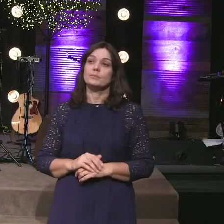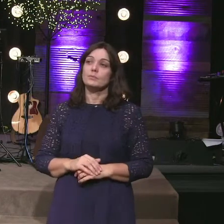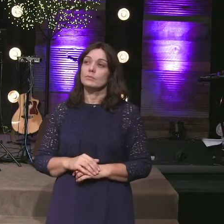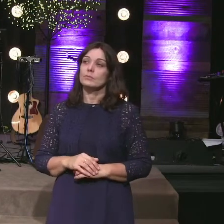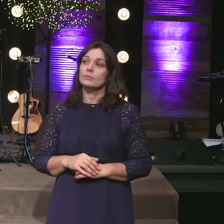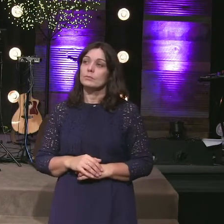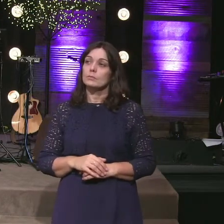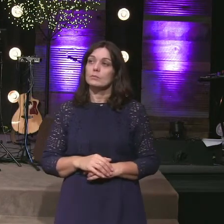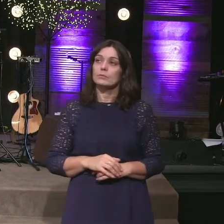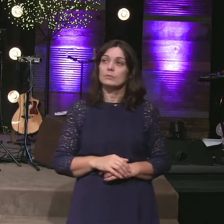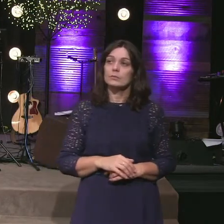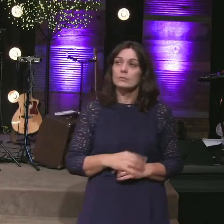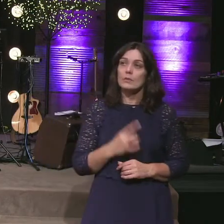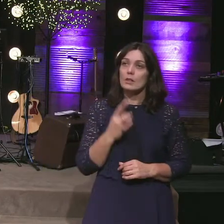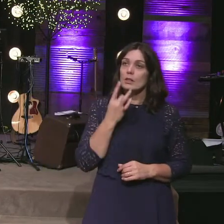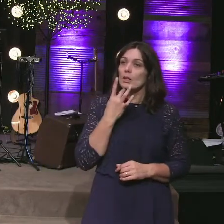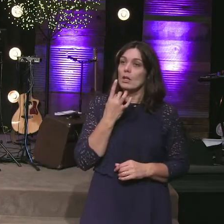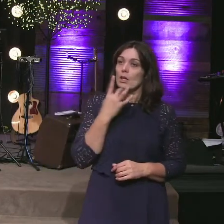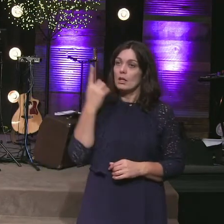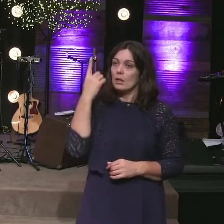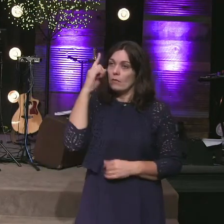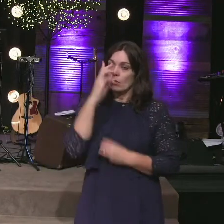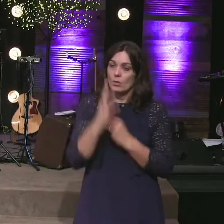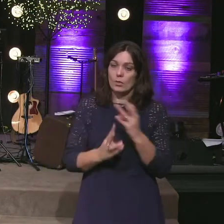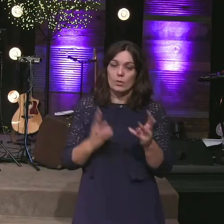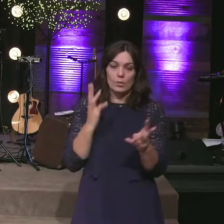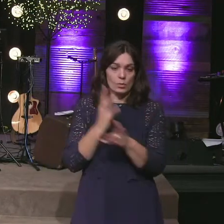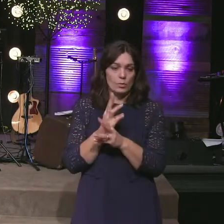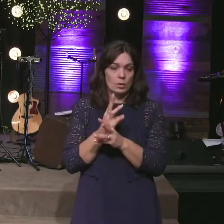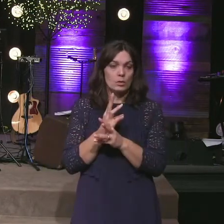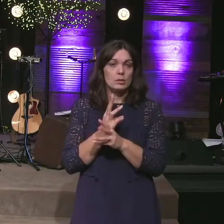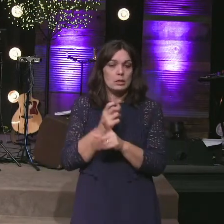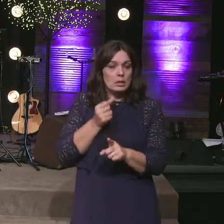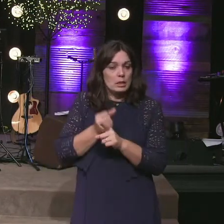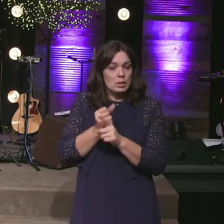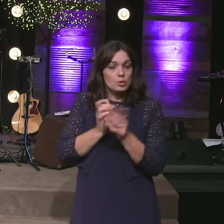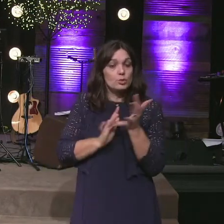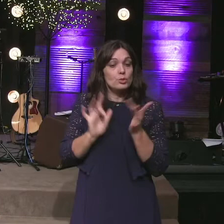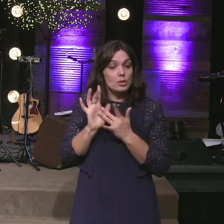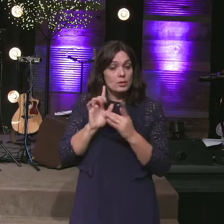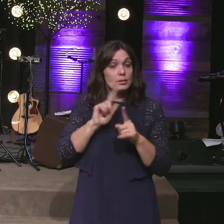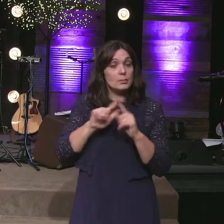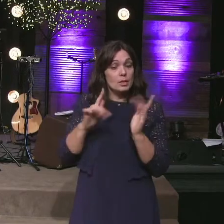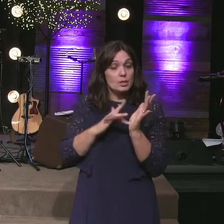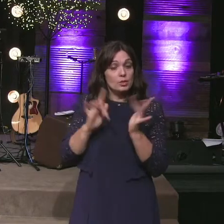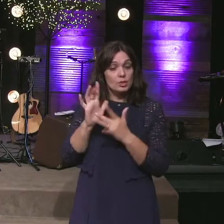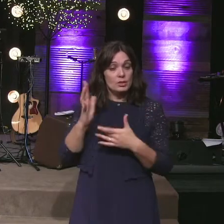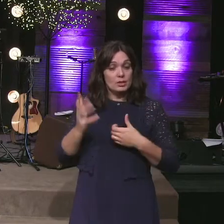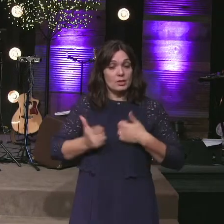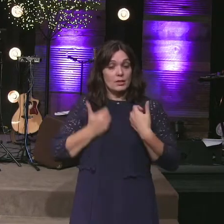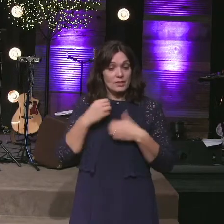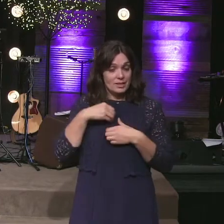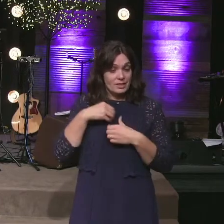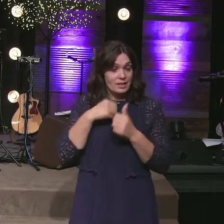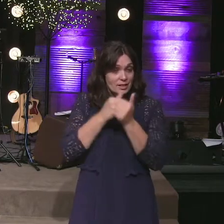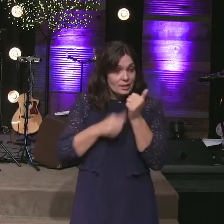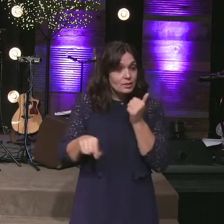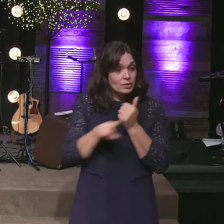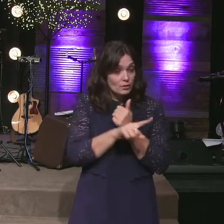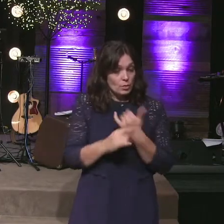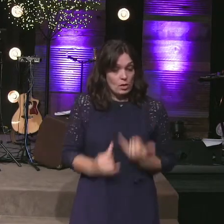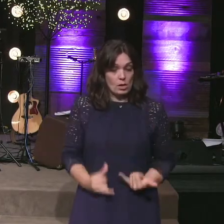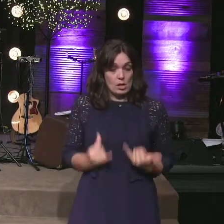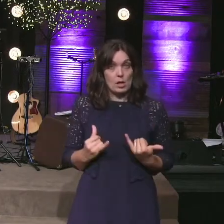The light of the world is Jesus, but he lives in you now. Now is your